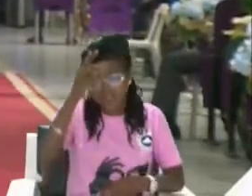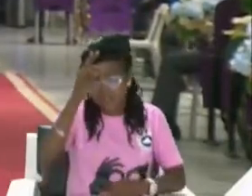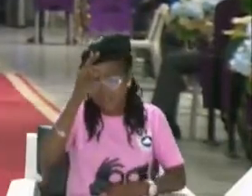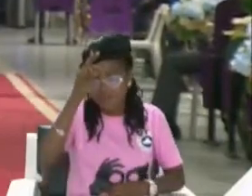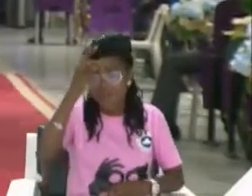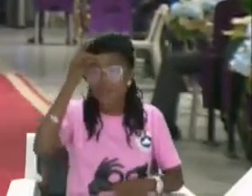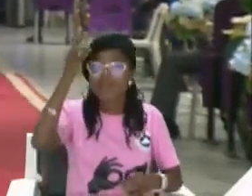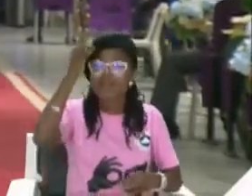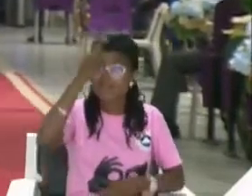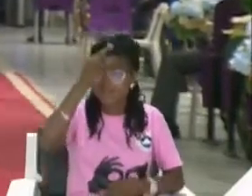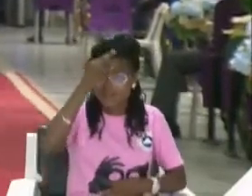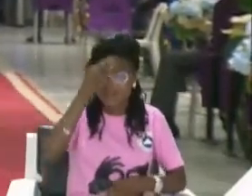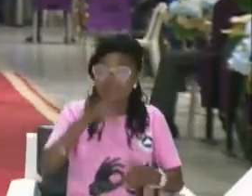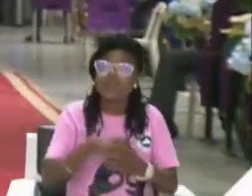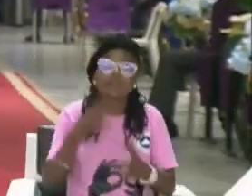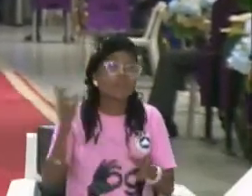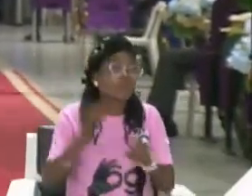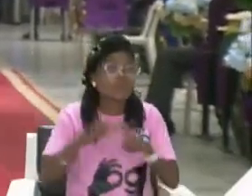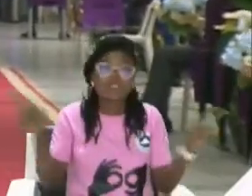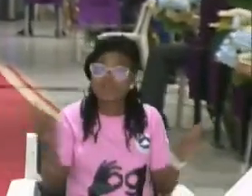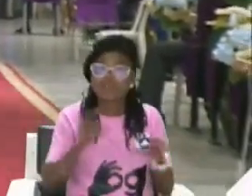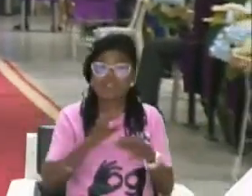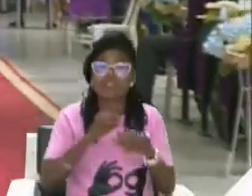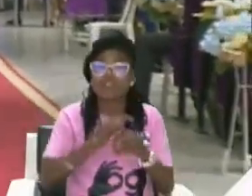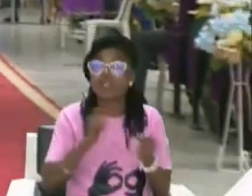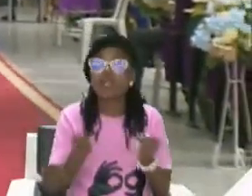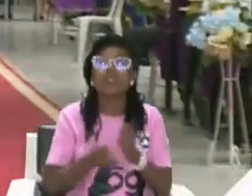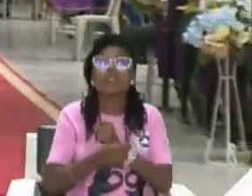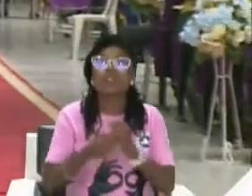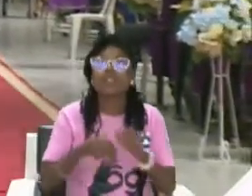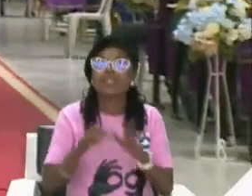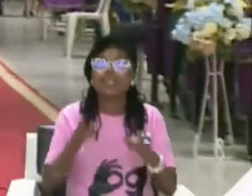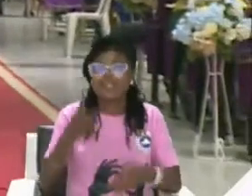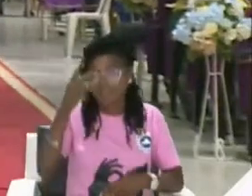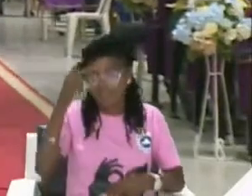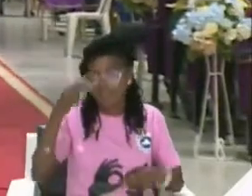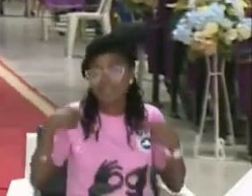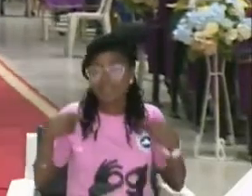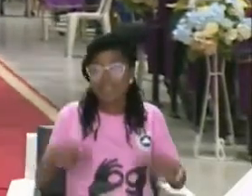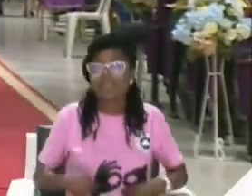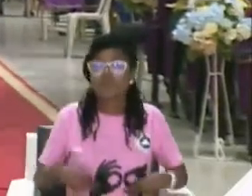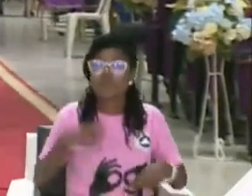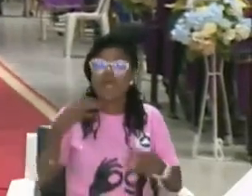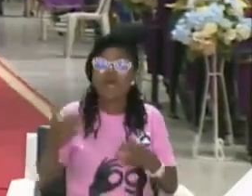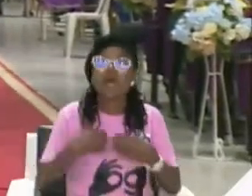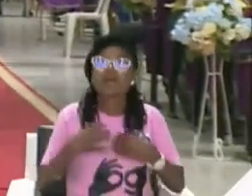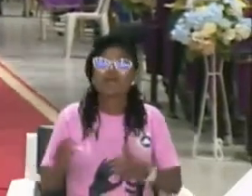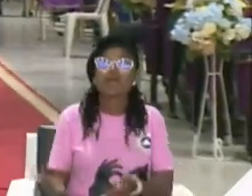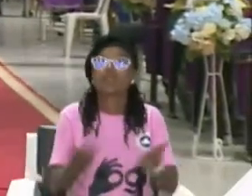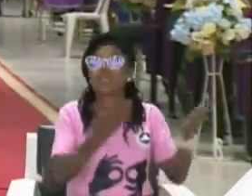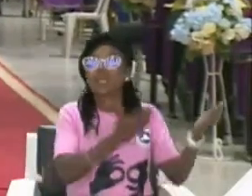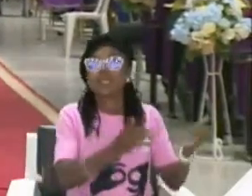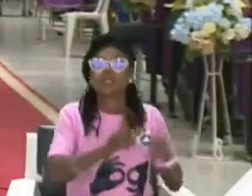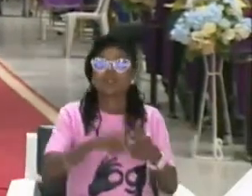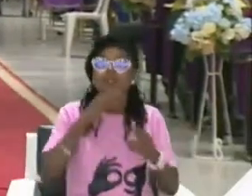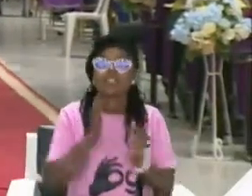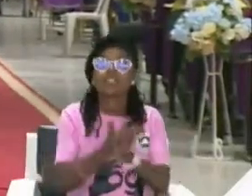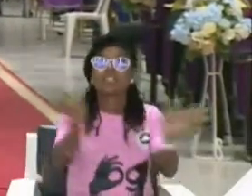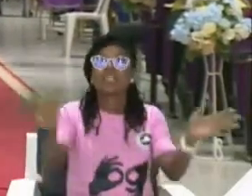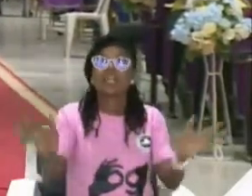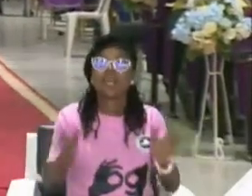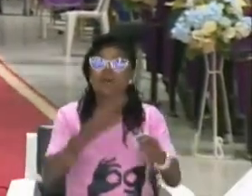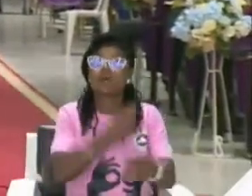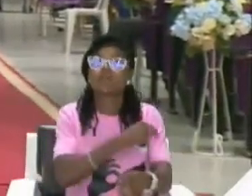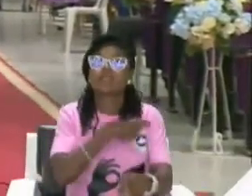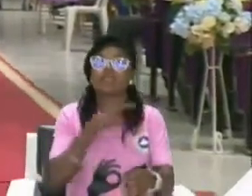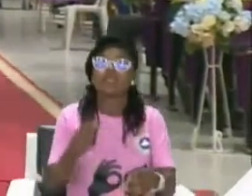was changing in her health. So we had to take her to the general hospital. When we got to the general hospital, the